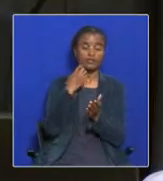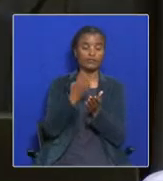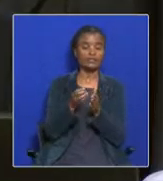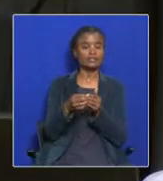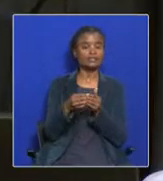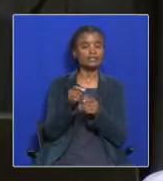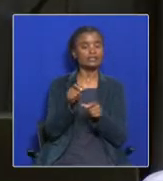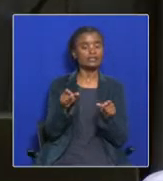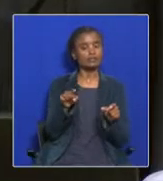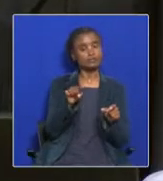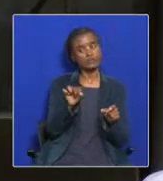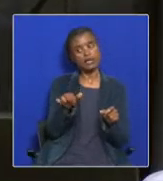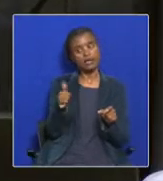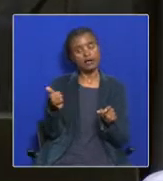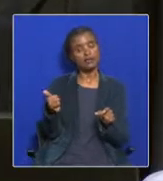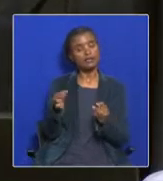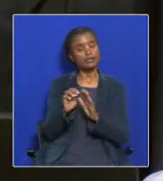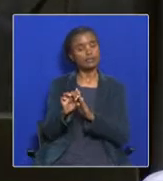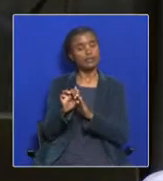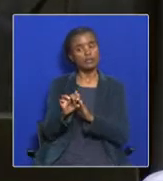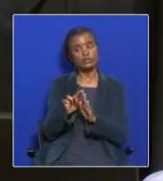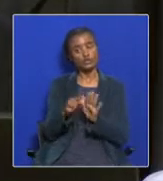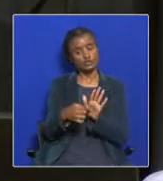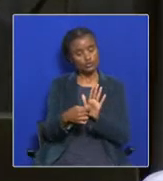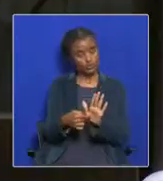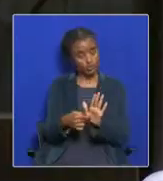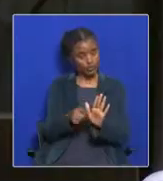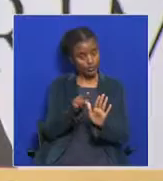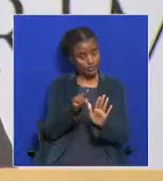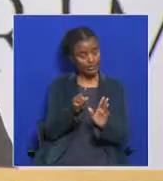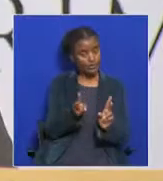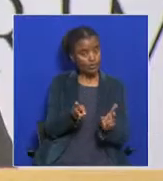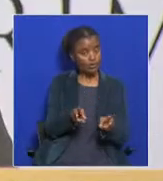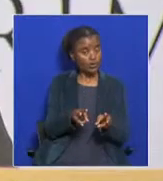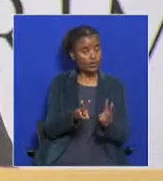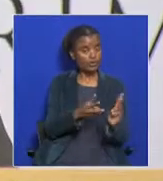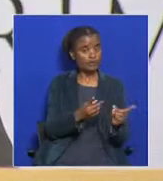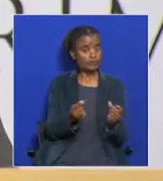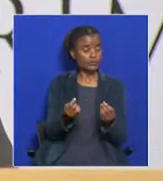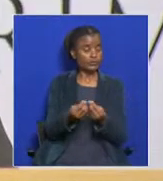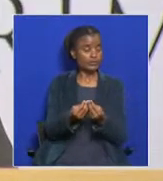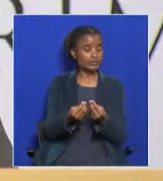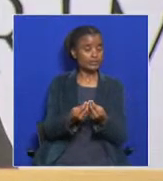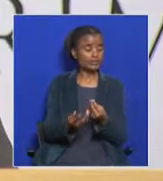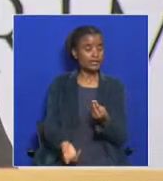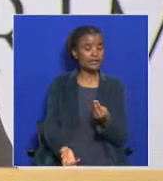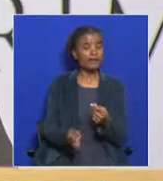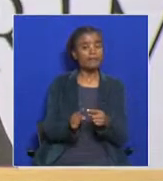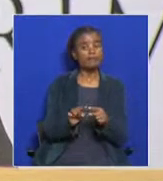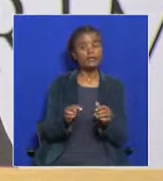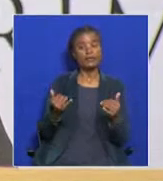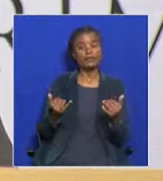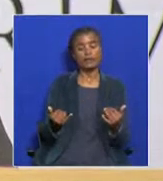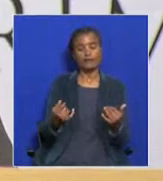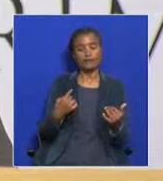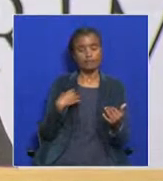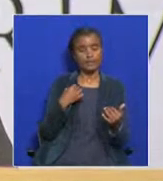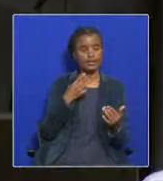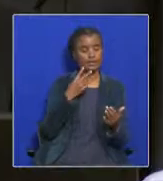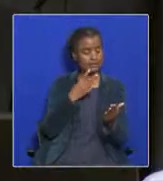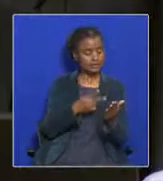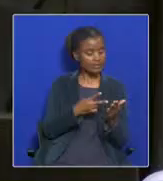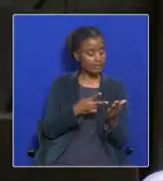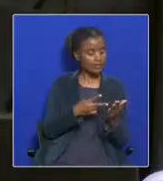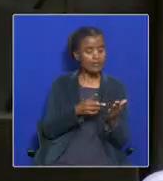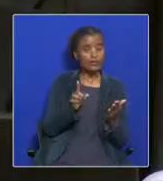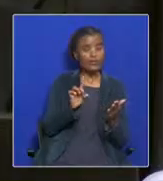supported affidavit, where that is the practice. Right now, I'm working off what you have told us in